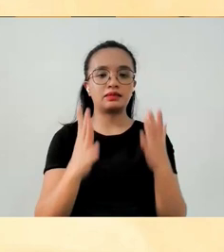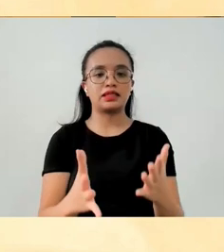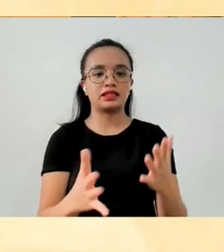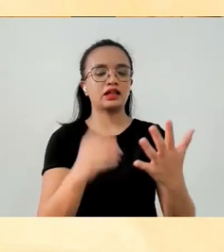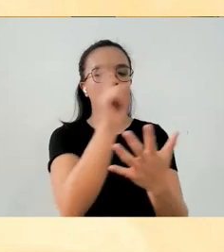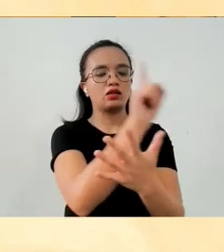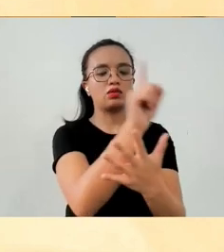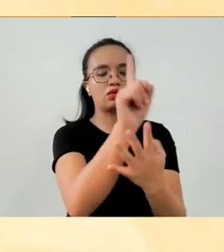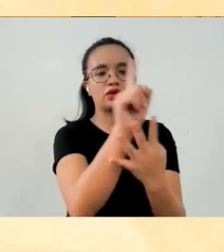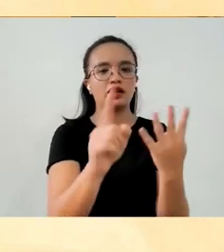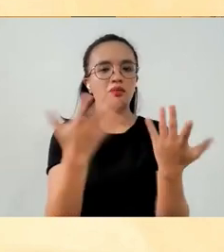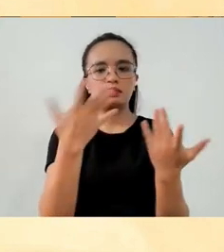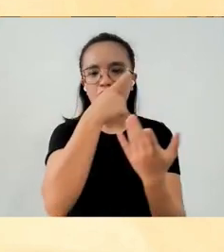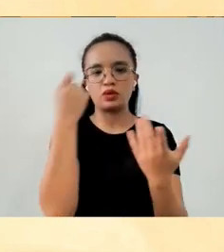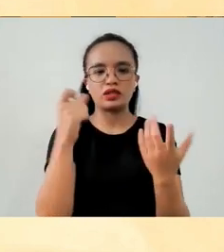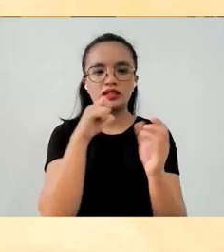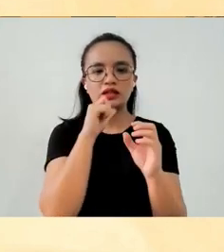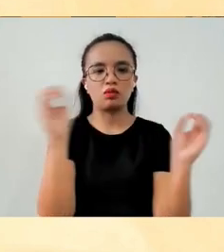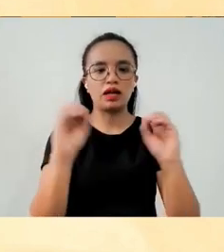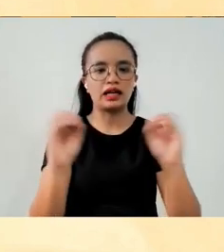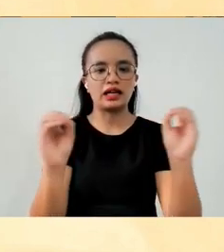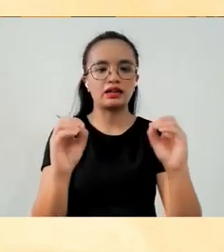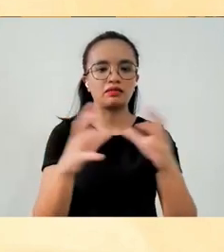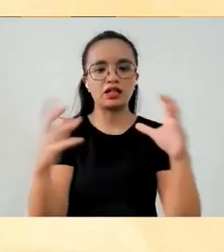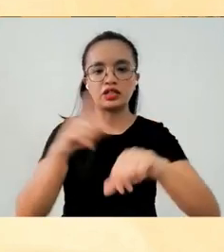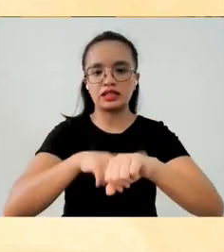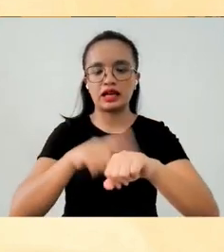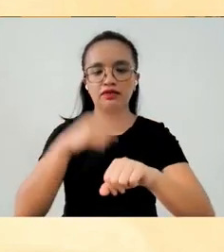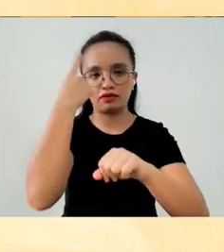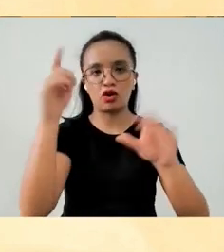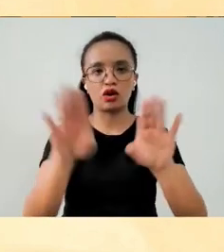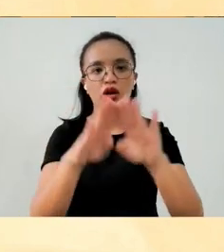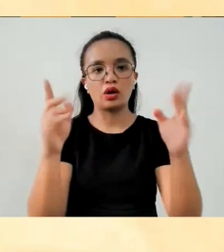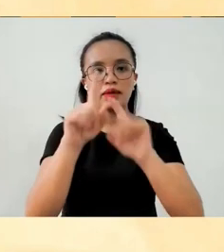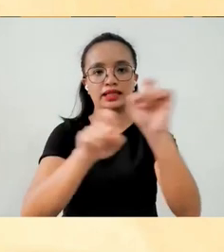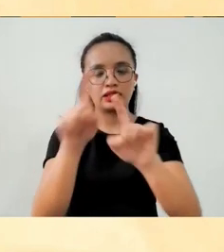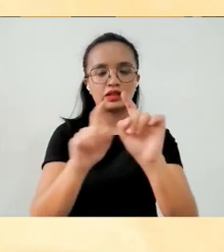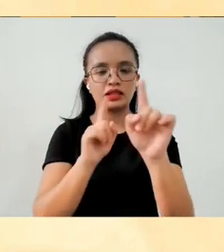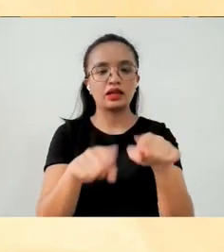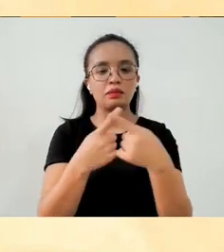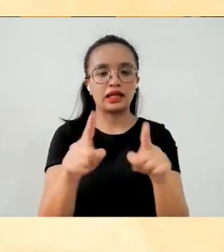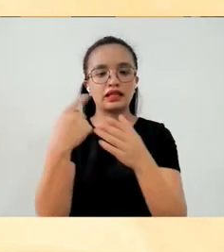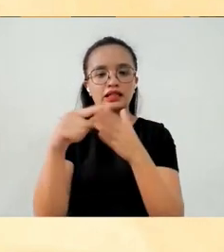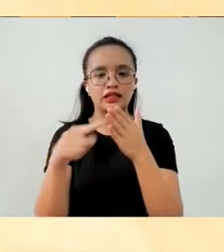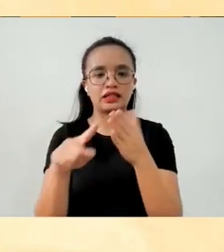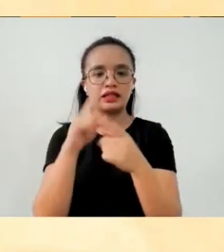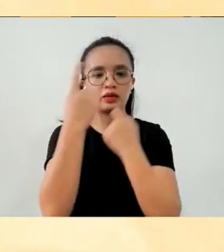we won't have a lot of time for an open forum, but we've tried to filter the questions that came